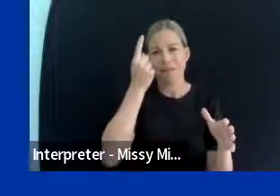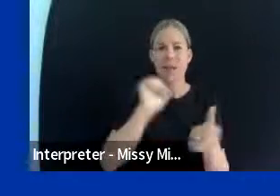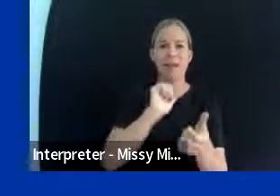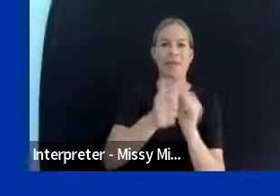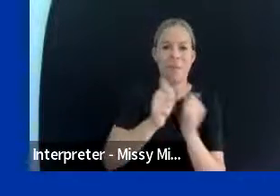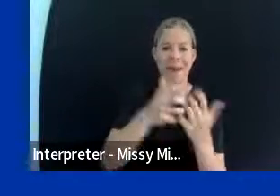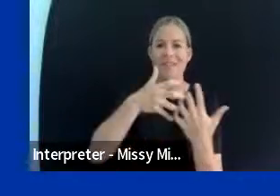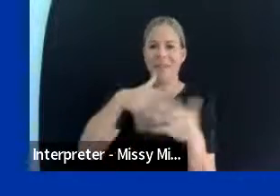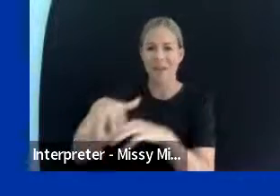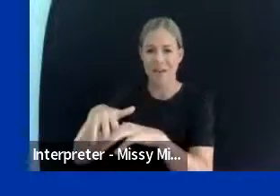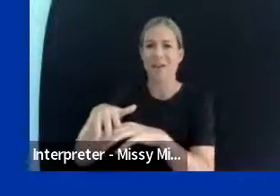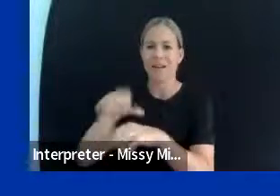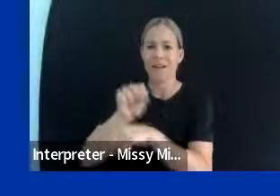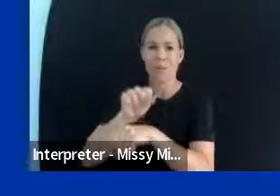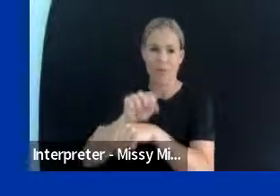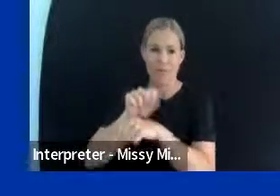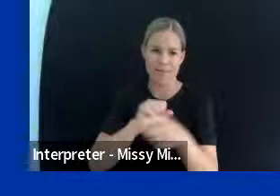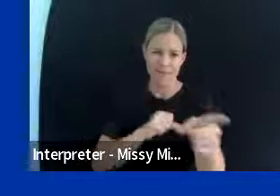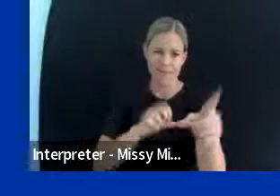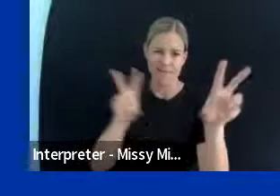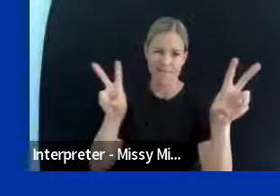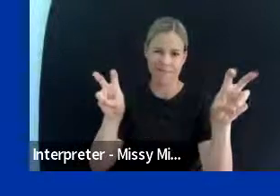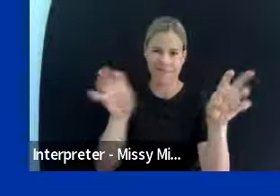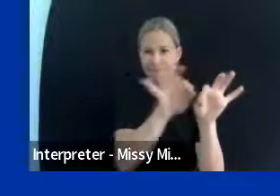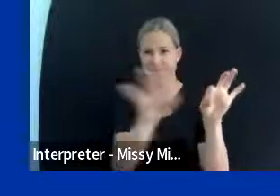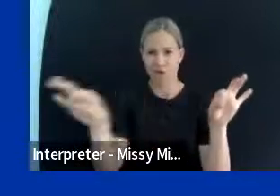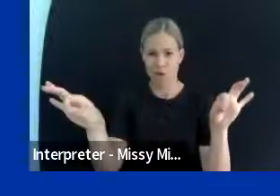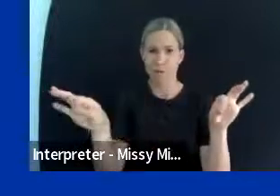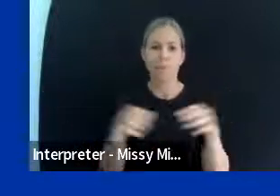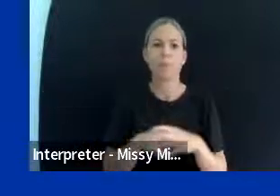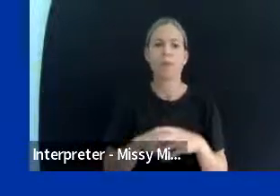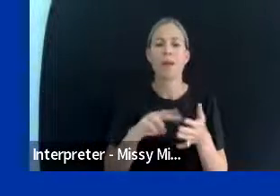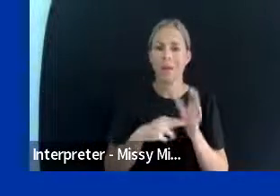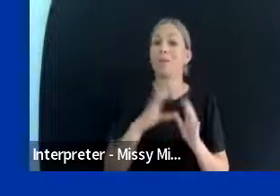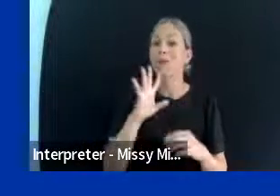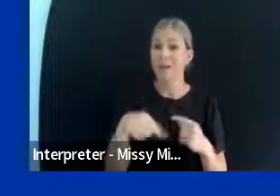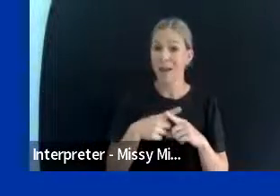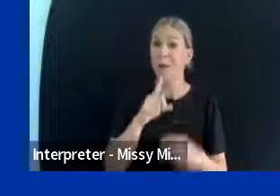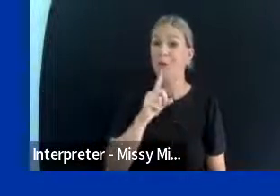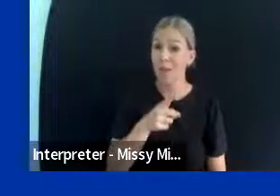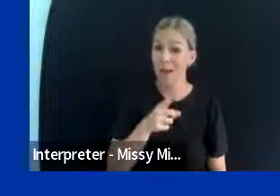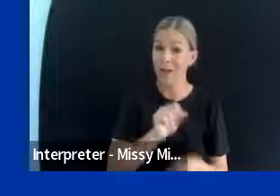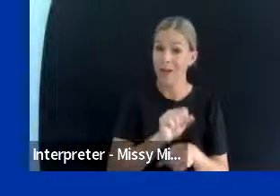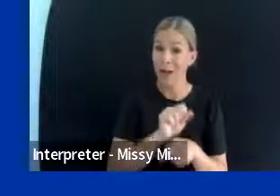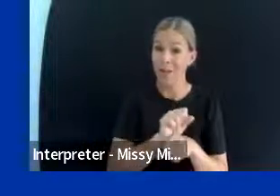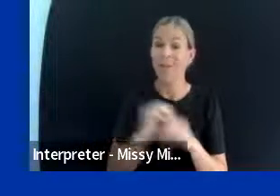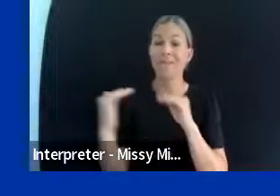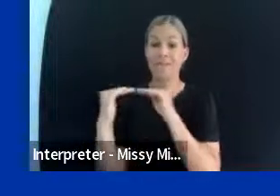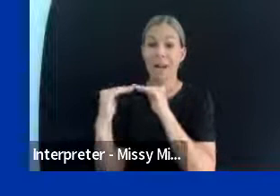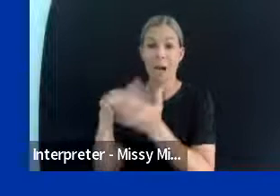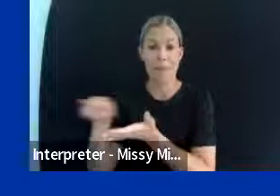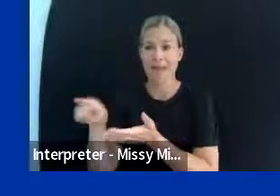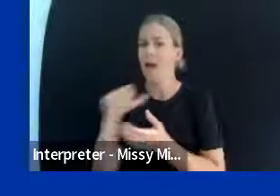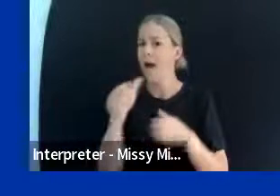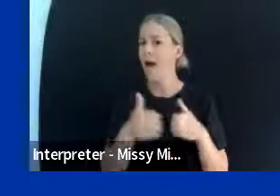employment. This is how it is stated in the Employment First law. And so we're talking about real jobs for a fair wage, right? Not a separate business